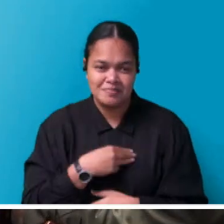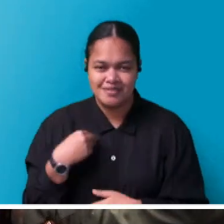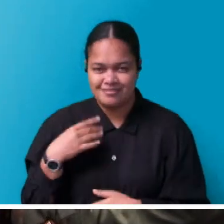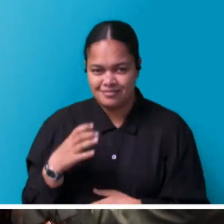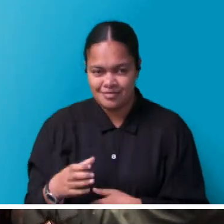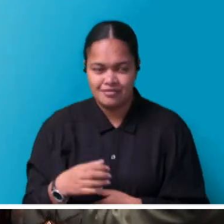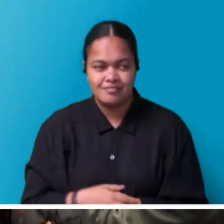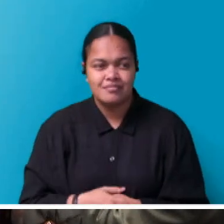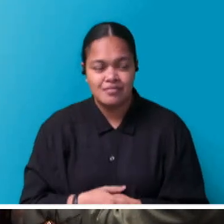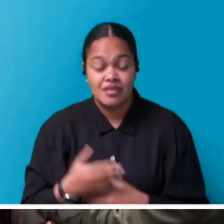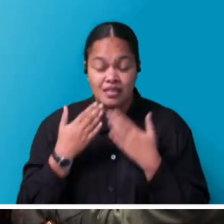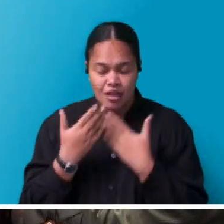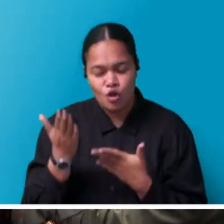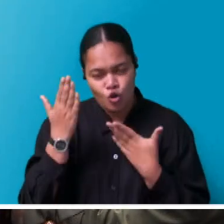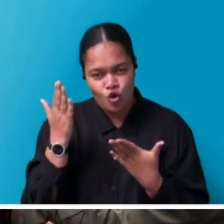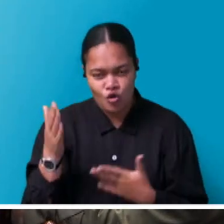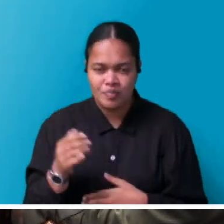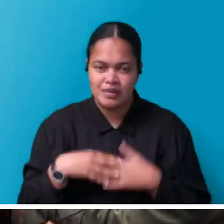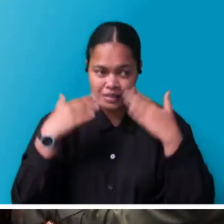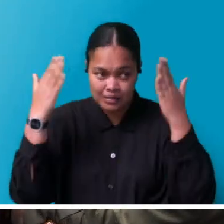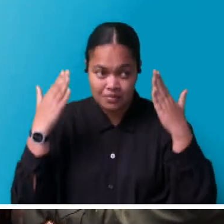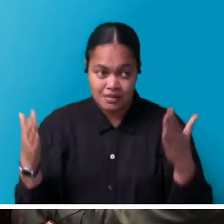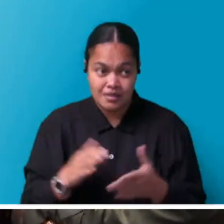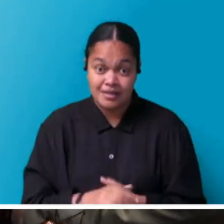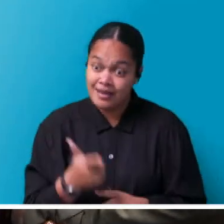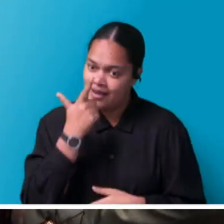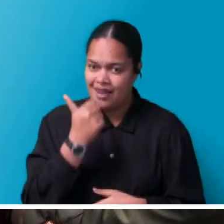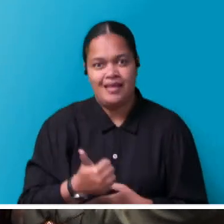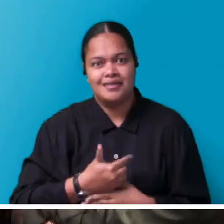Thank you, Honorable Speaker. My lucky day, 2 in a row.